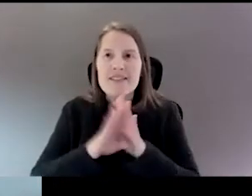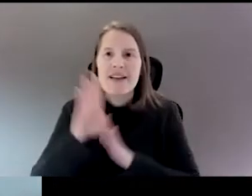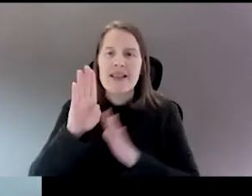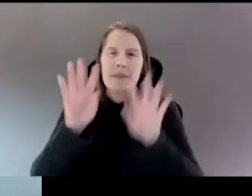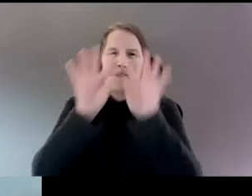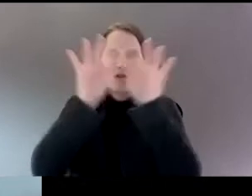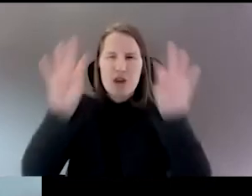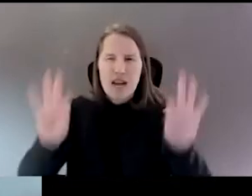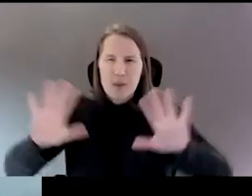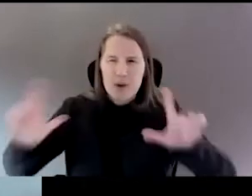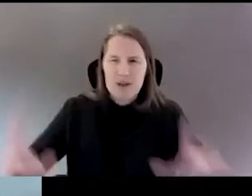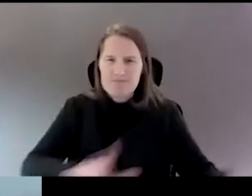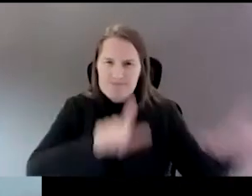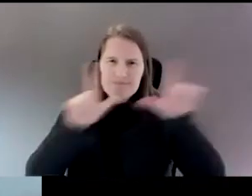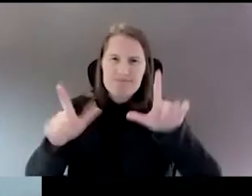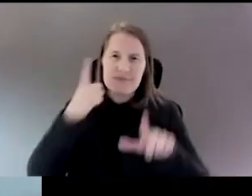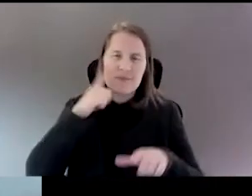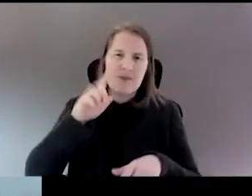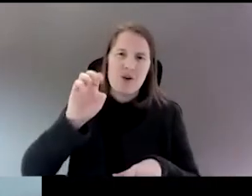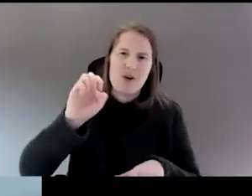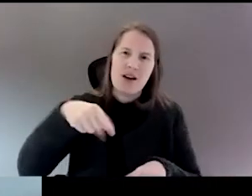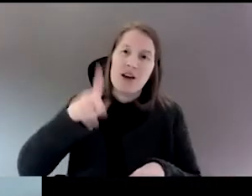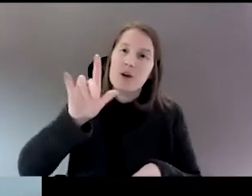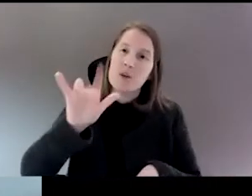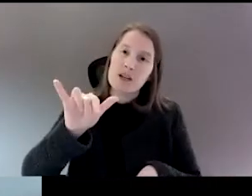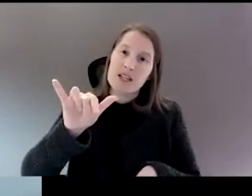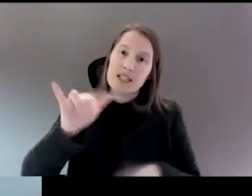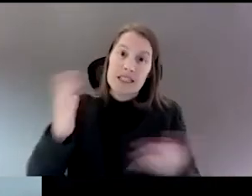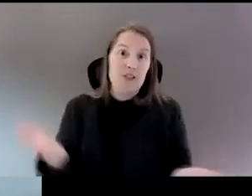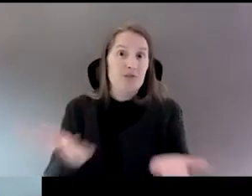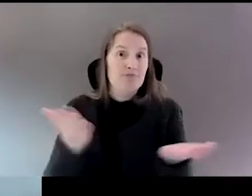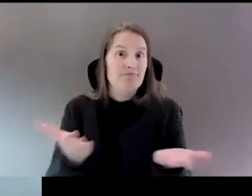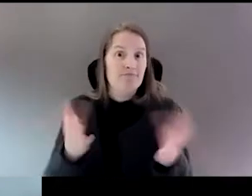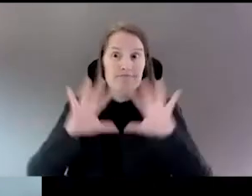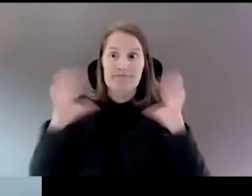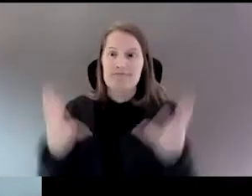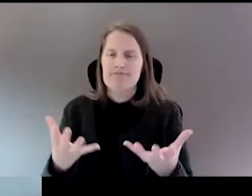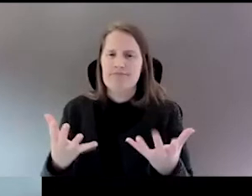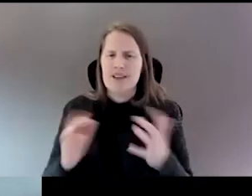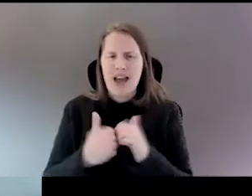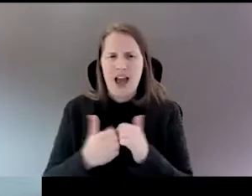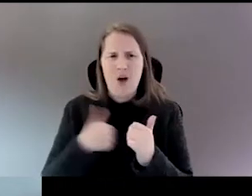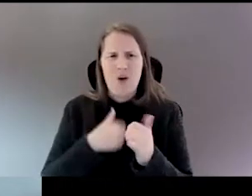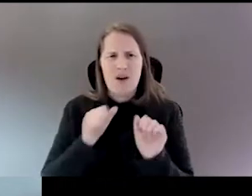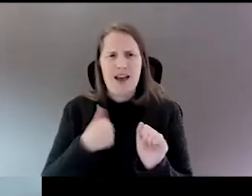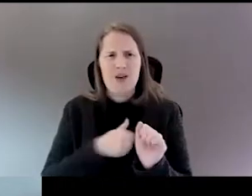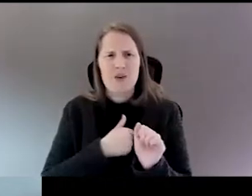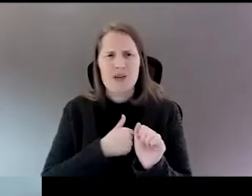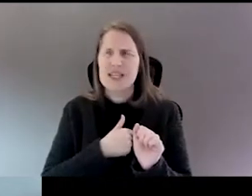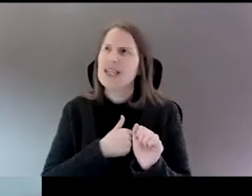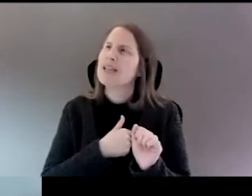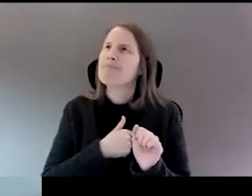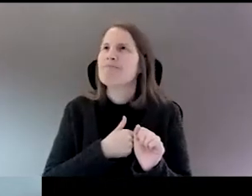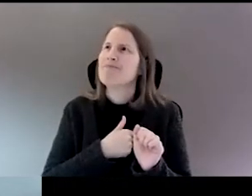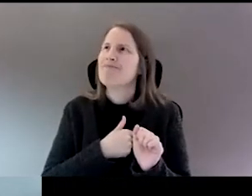equity within this space. How do we reclaim, or how do we save words